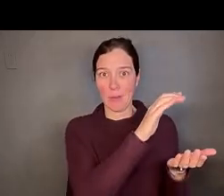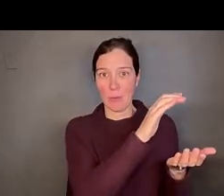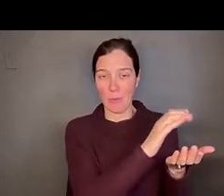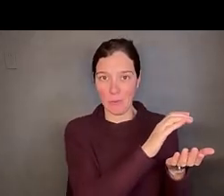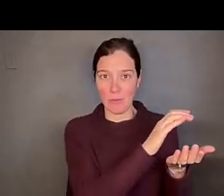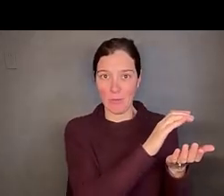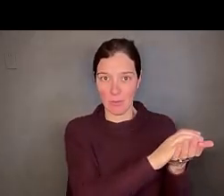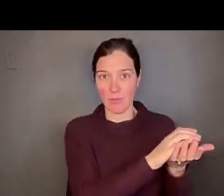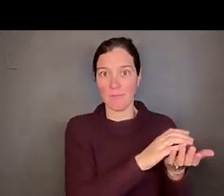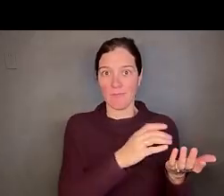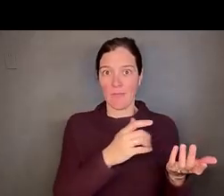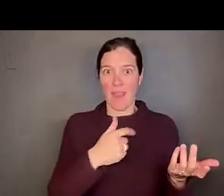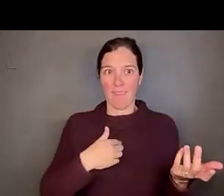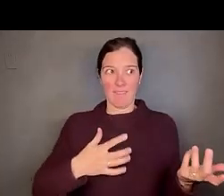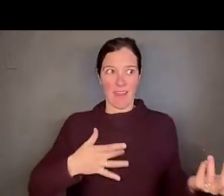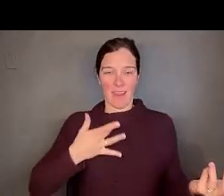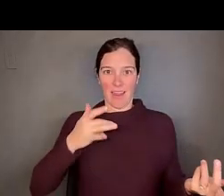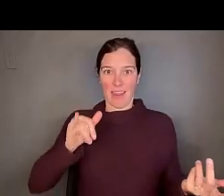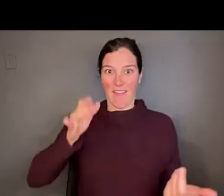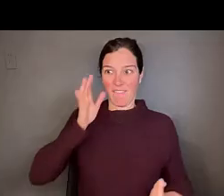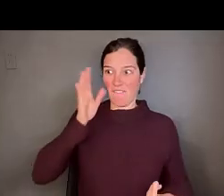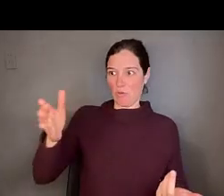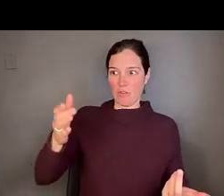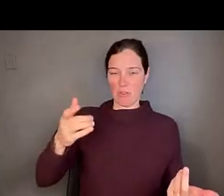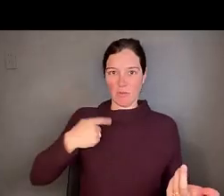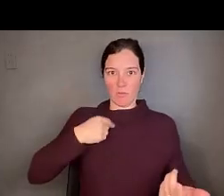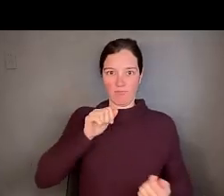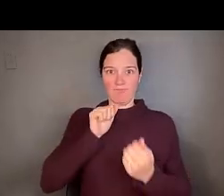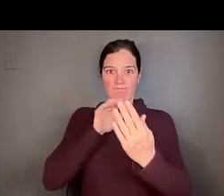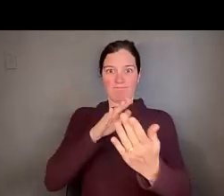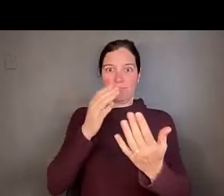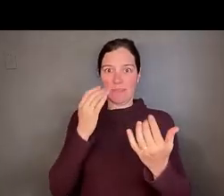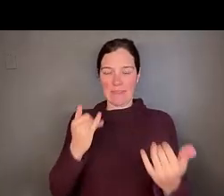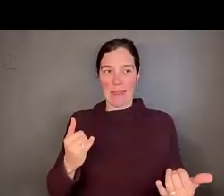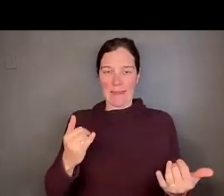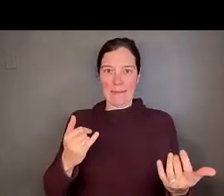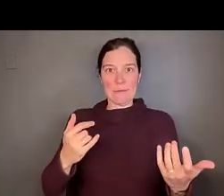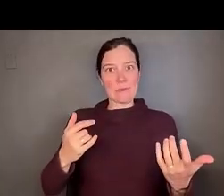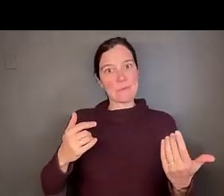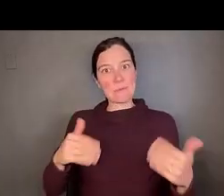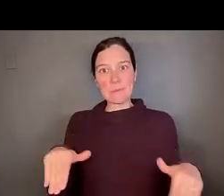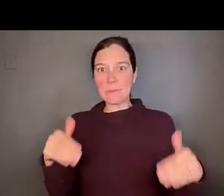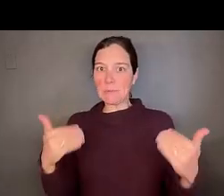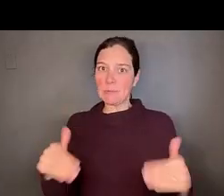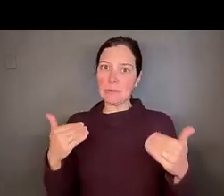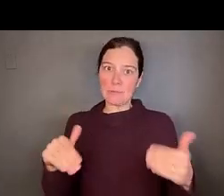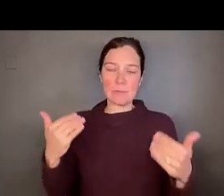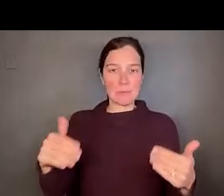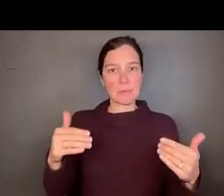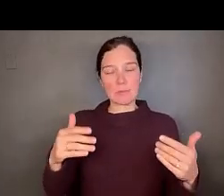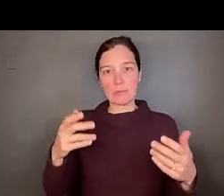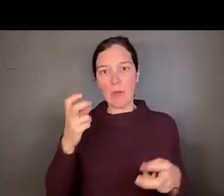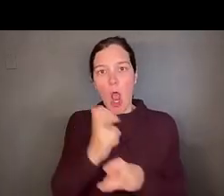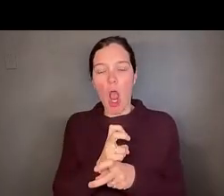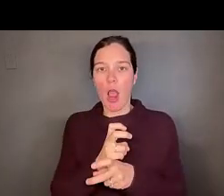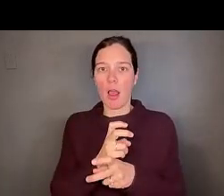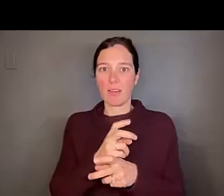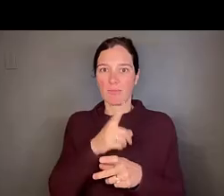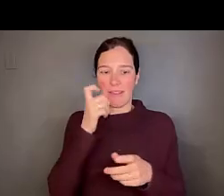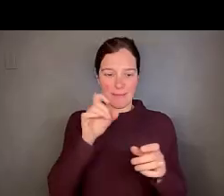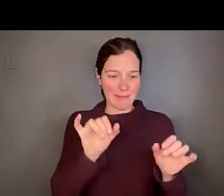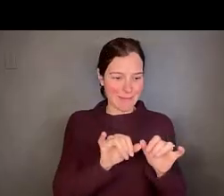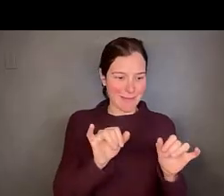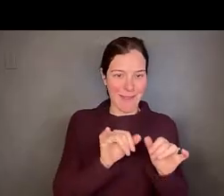of thinking we're that future. We're already out in front of the tip of the spear because of our size, because of the age of